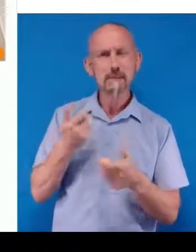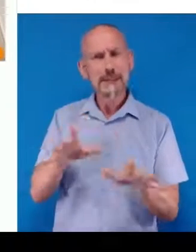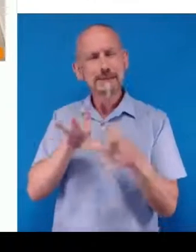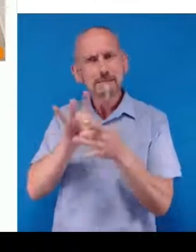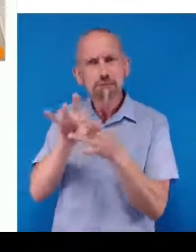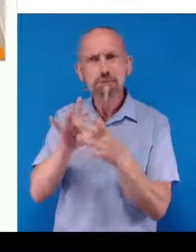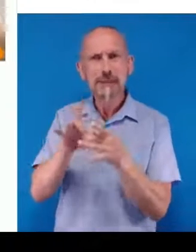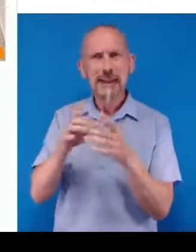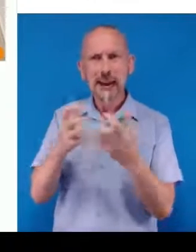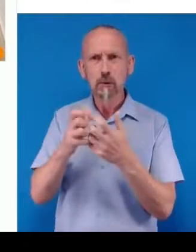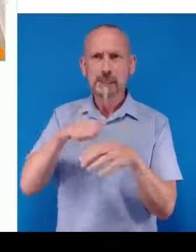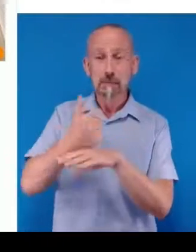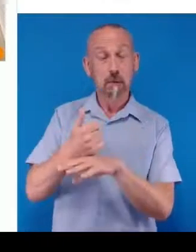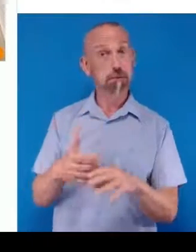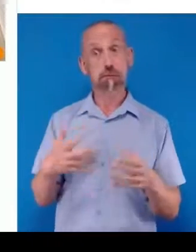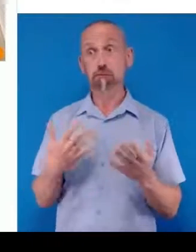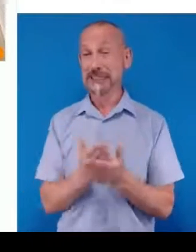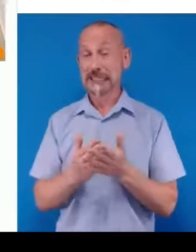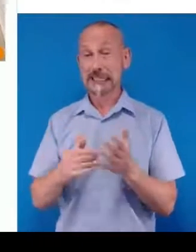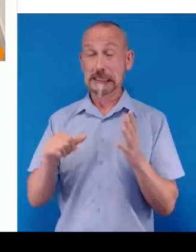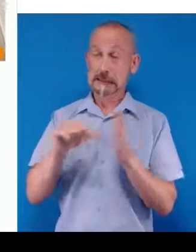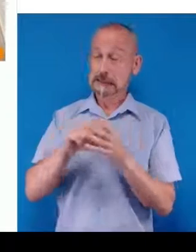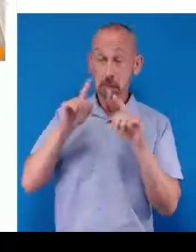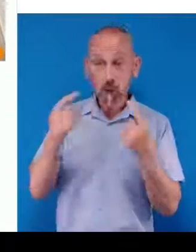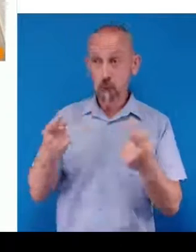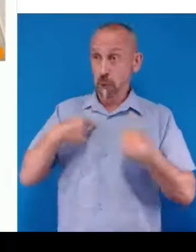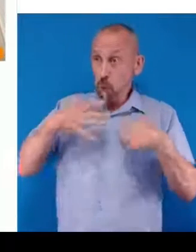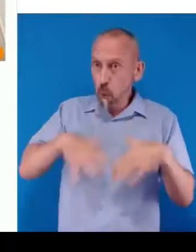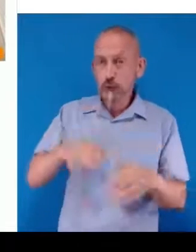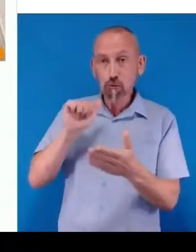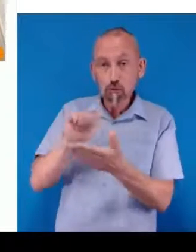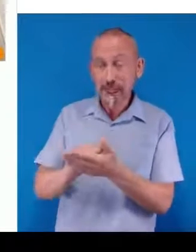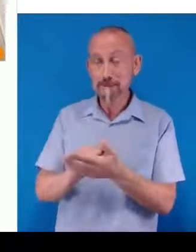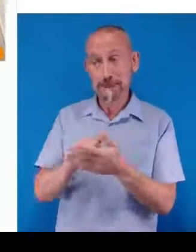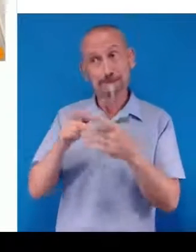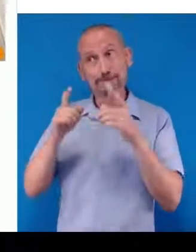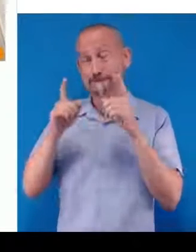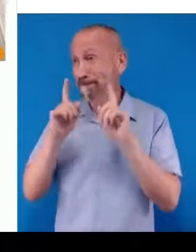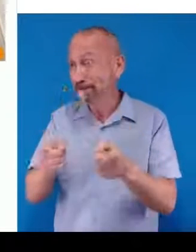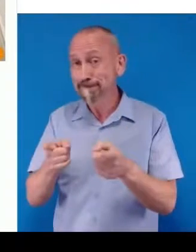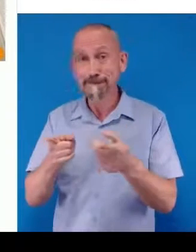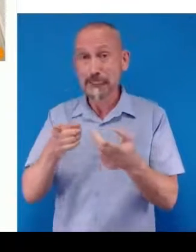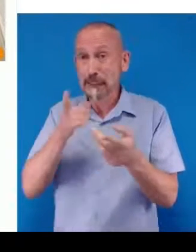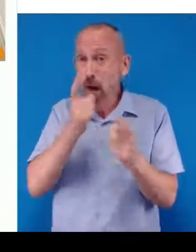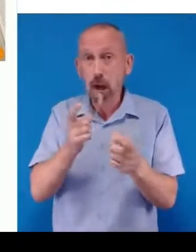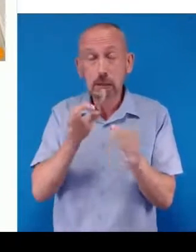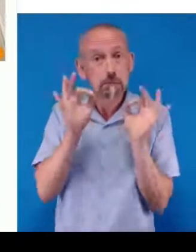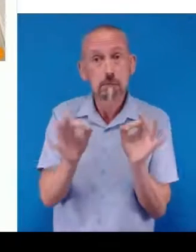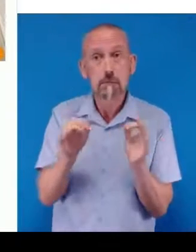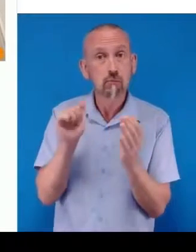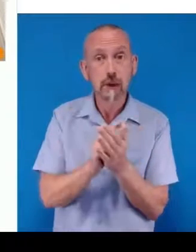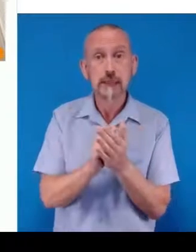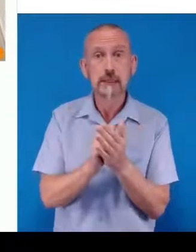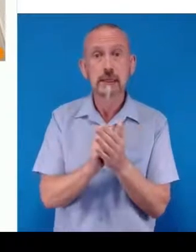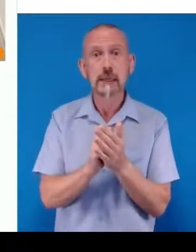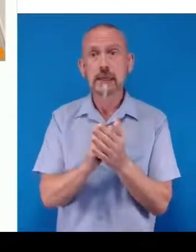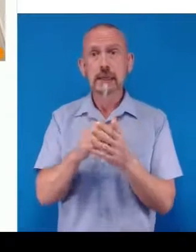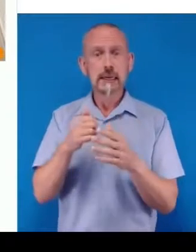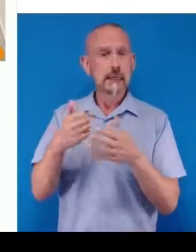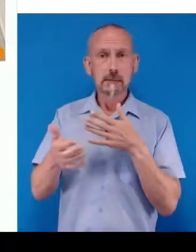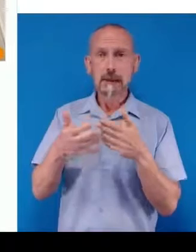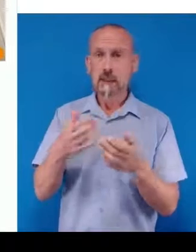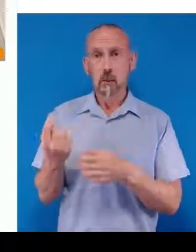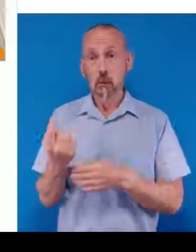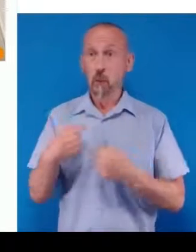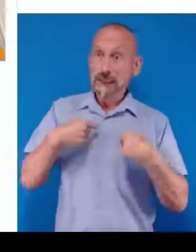somebody that wants to do it right, and you just can't get it right, no matter, and y'all were helping, we were doing it, and then we finally